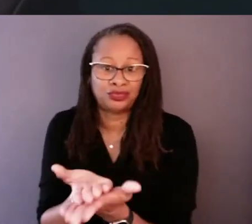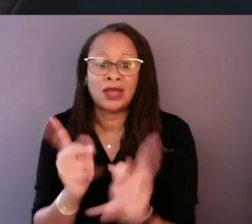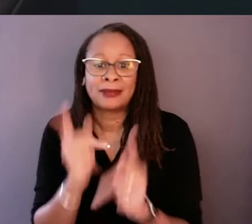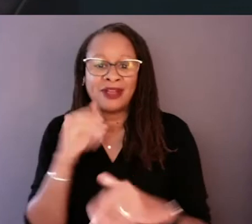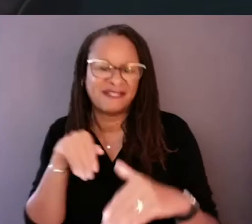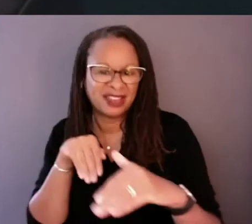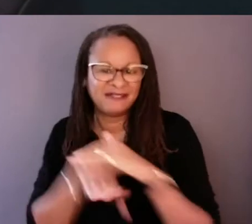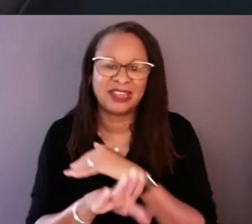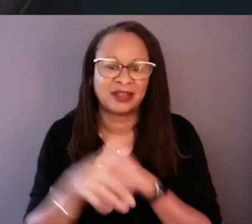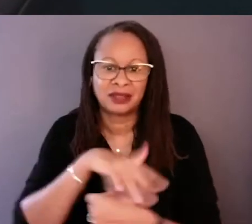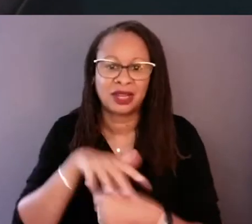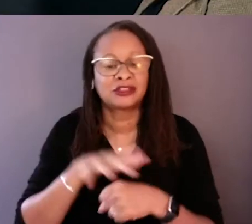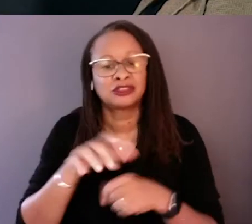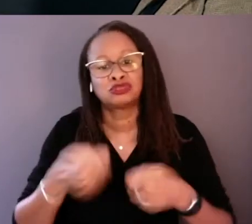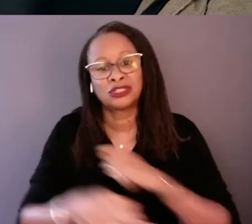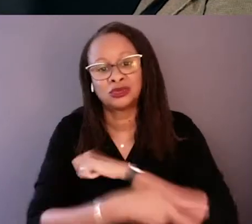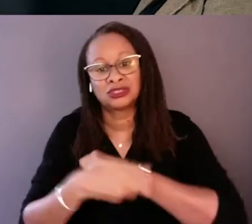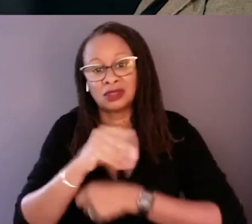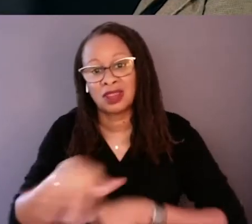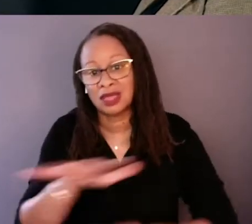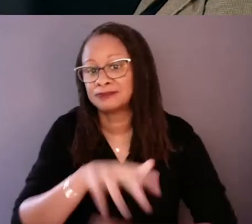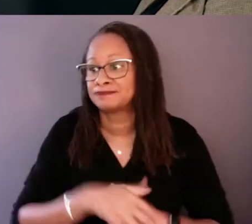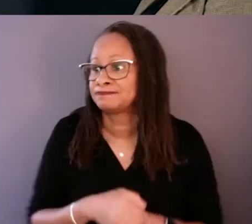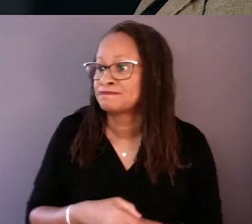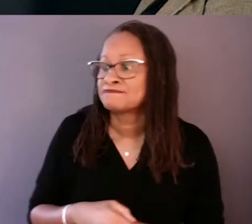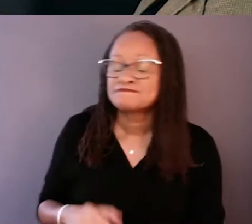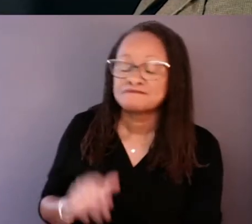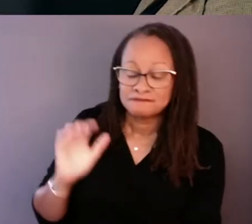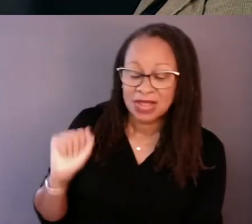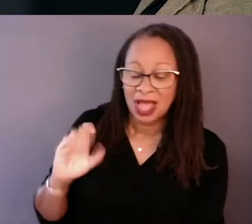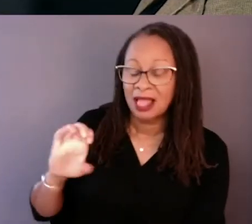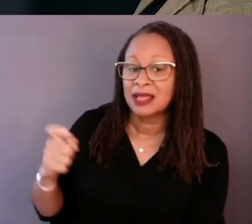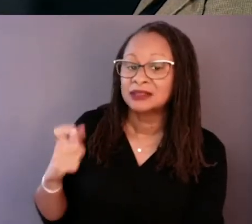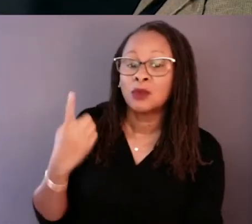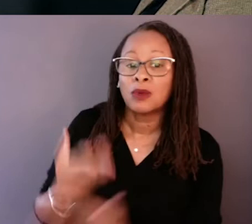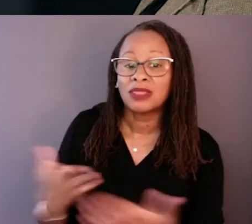of what's happening there. And the one thing I'll add is that there's this really